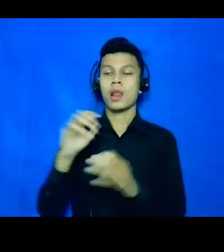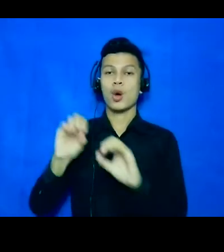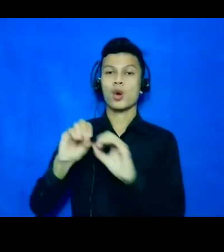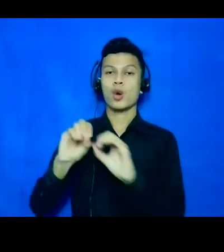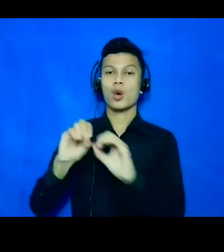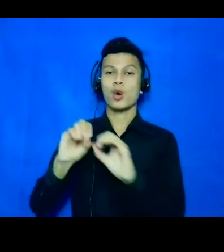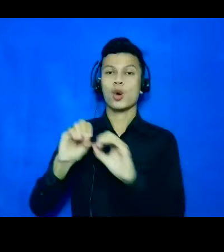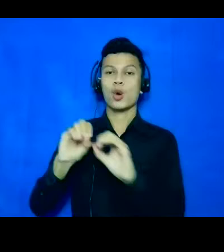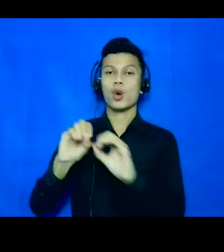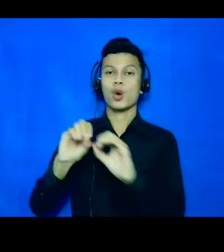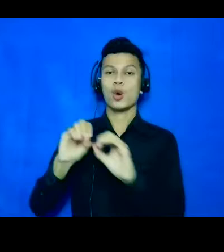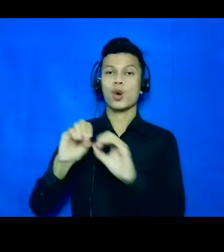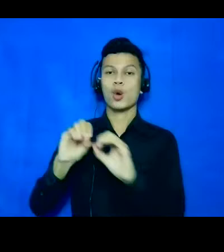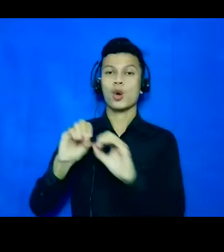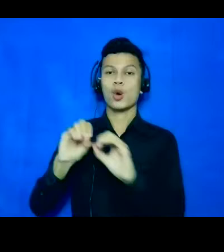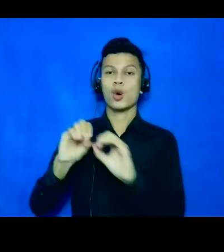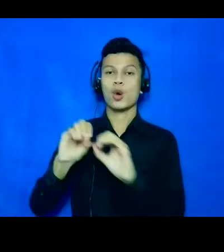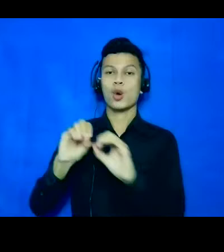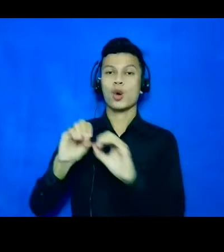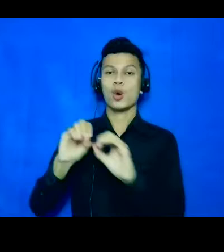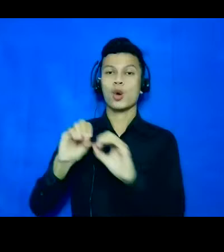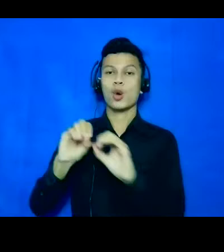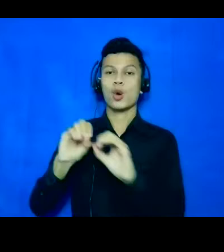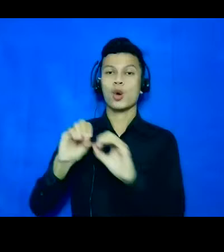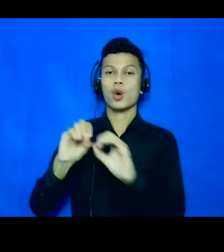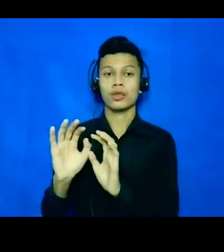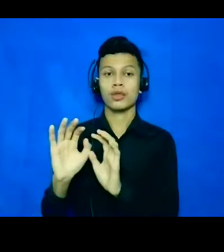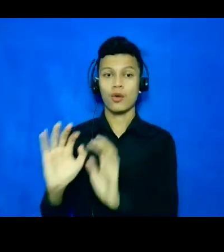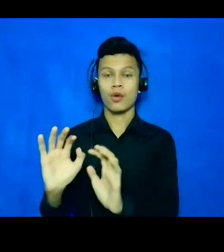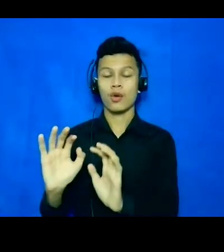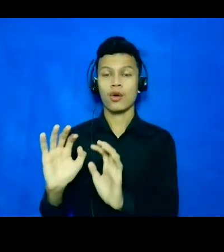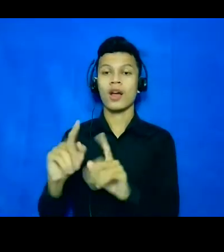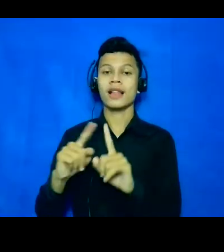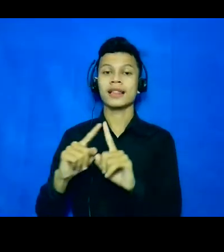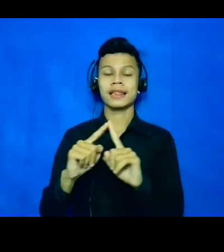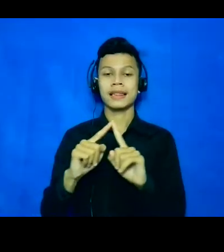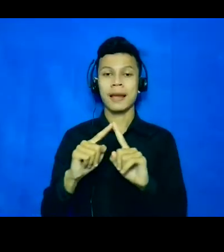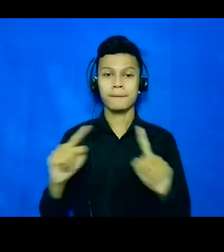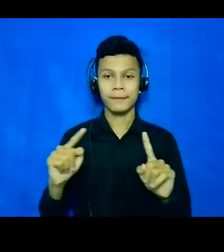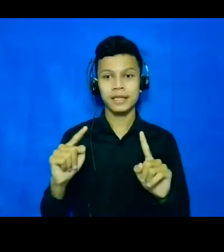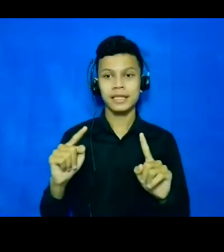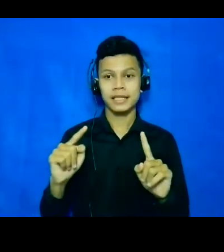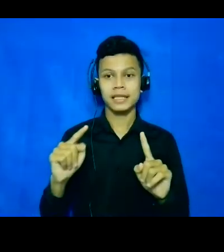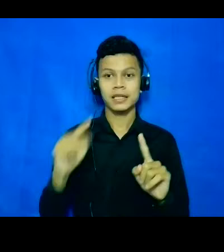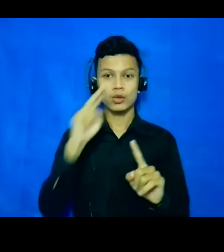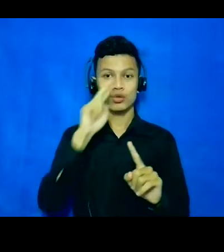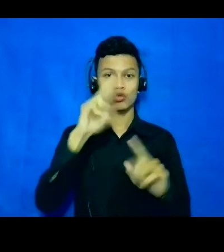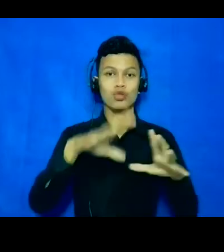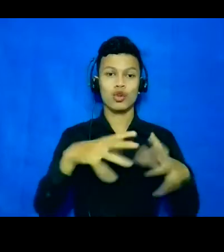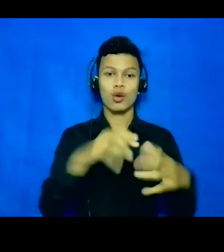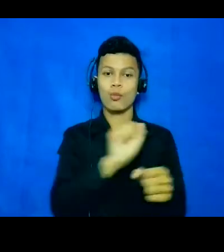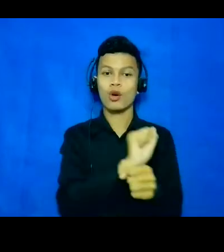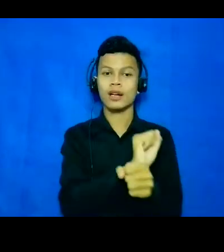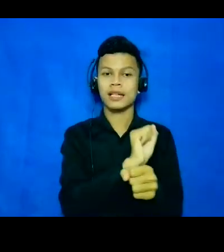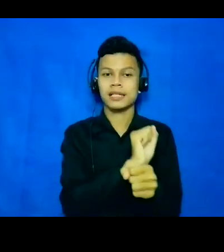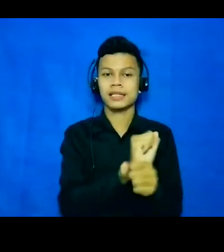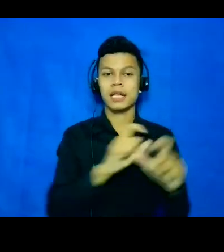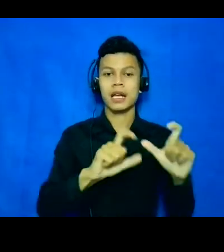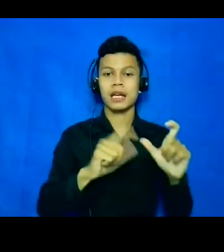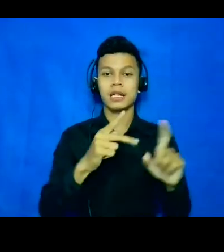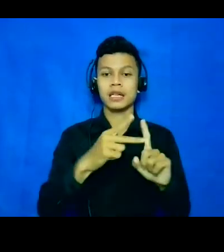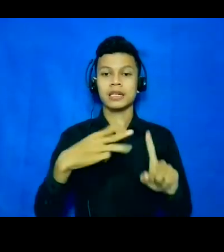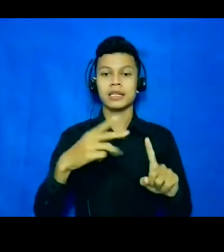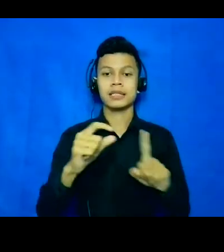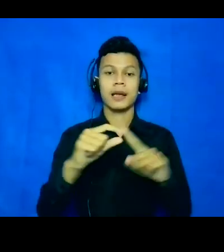a working group in Sherpa track as well as in finance track of G20. As one of